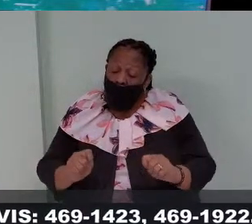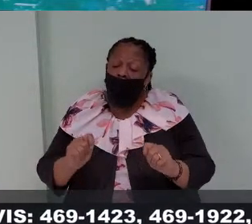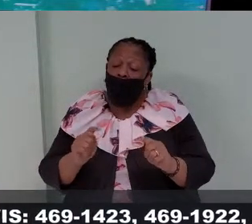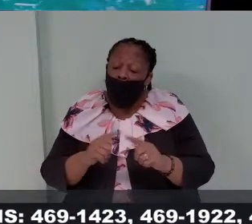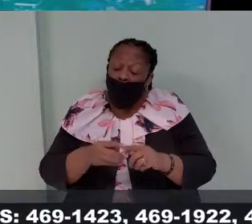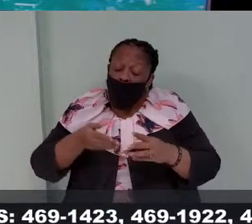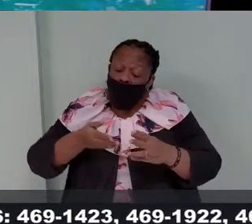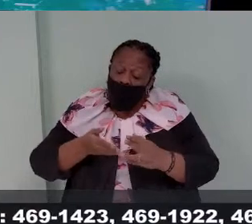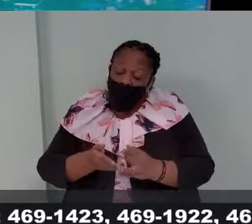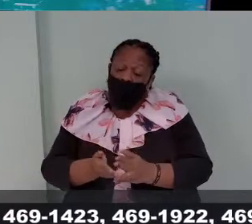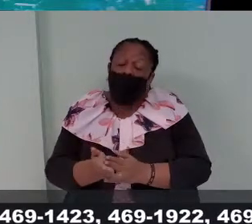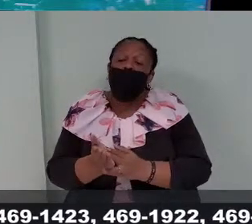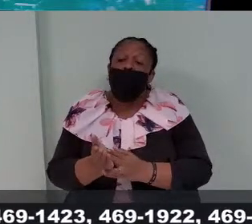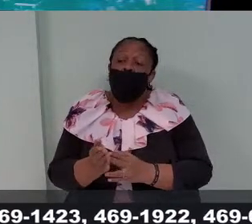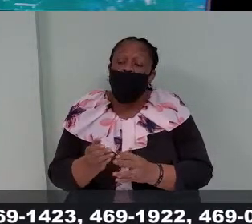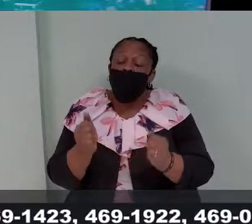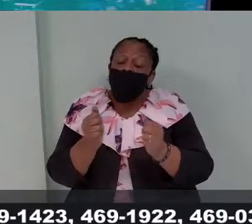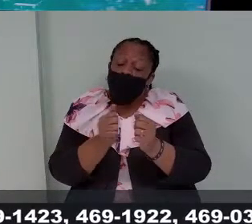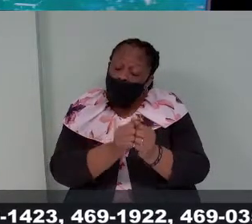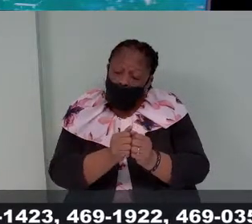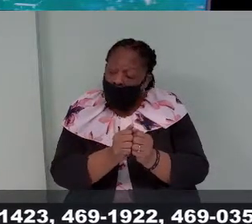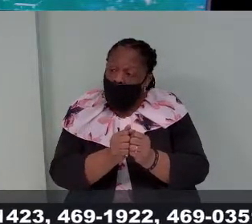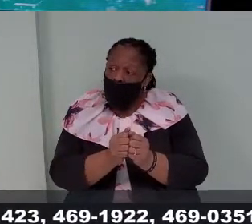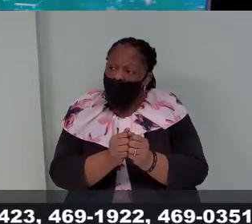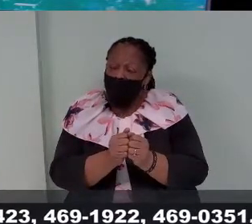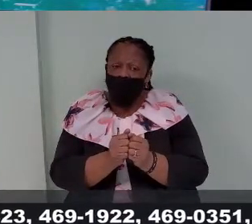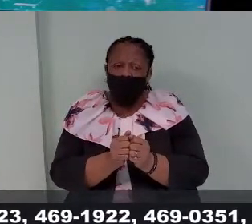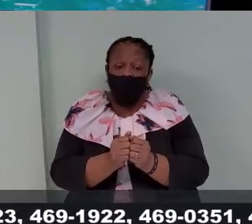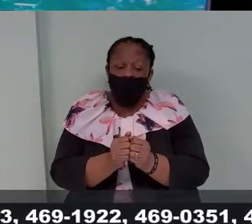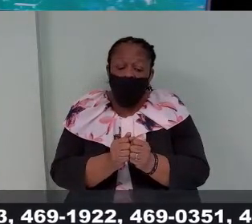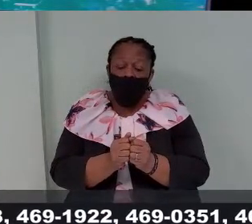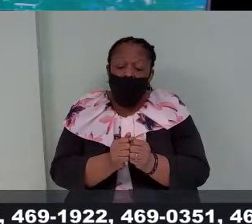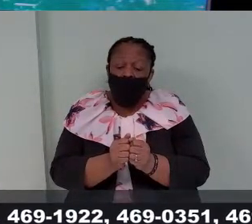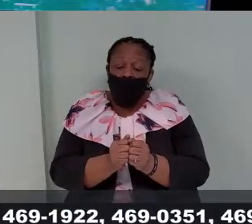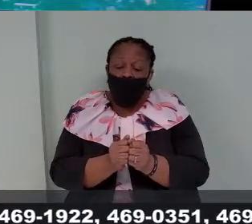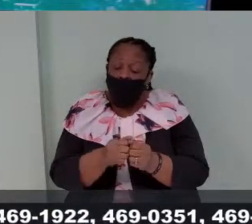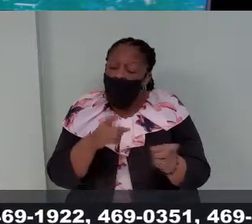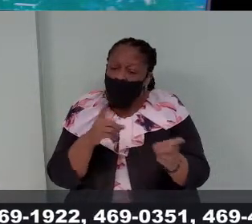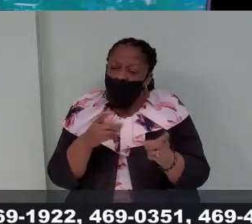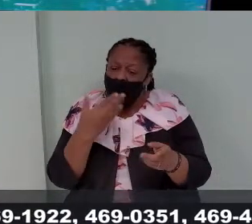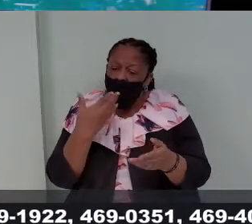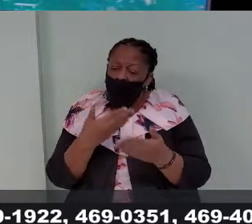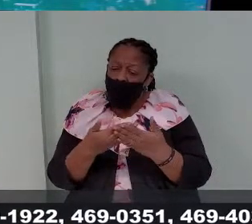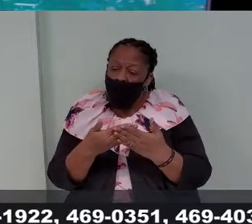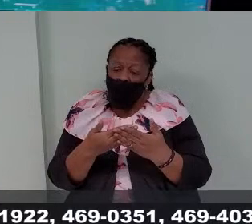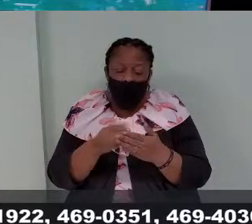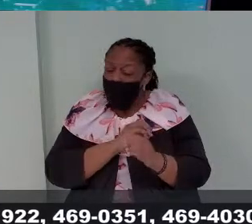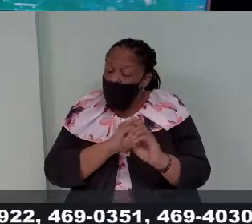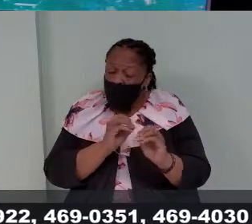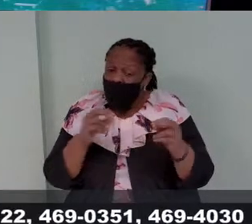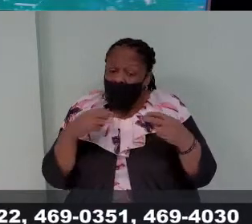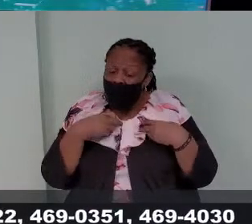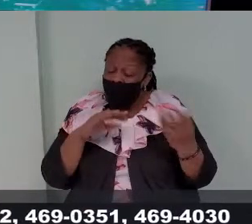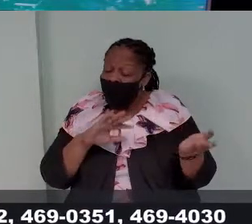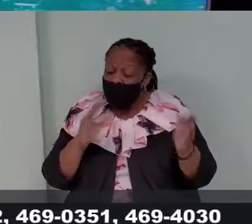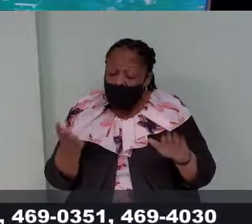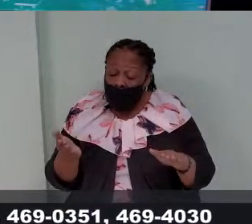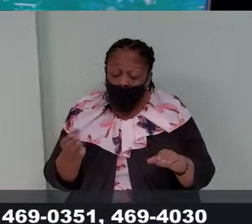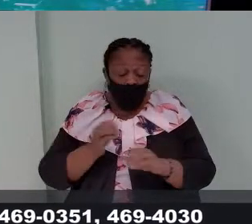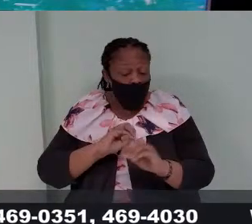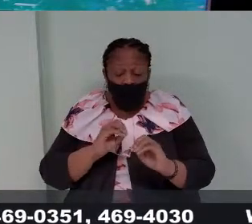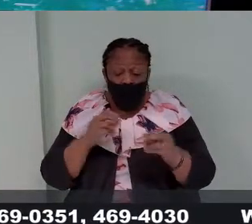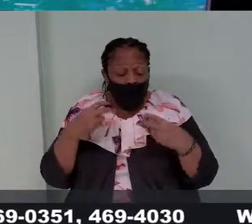together. We have reached this far. You heard that so far we've not had any deaths, and all of our cases